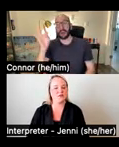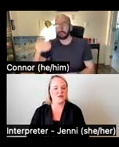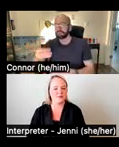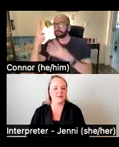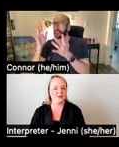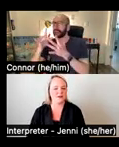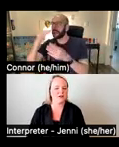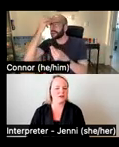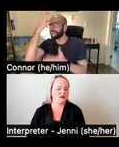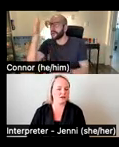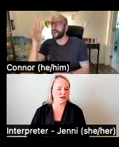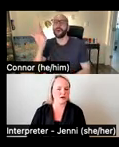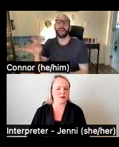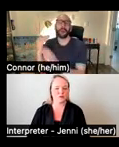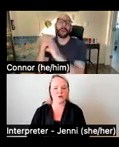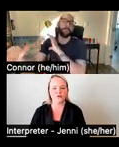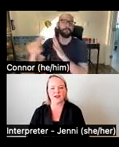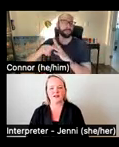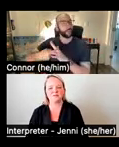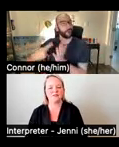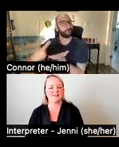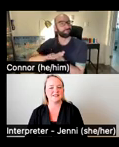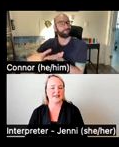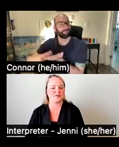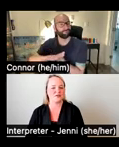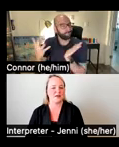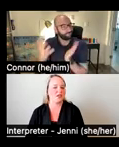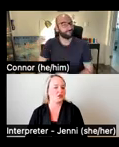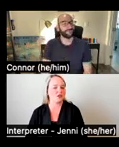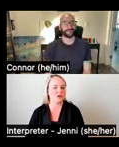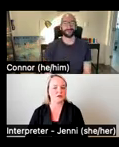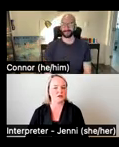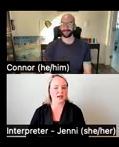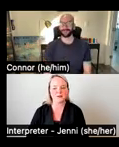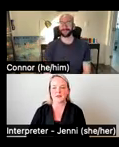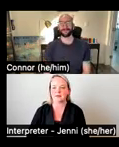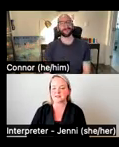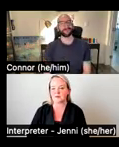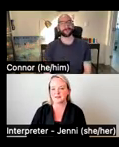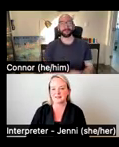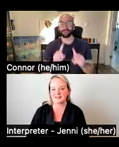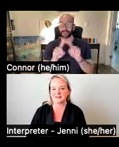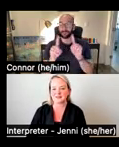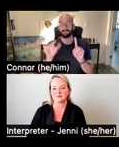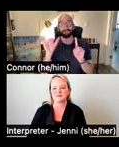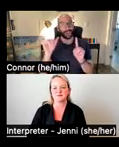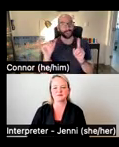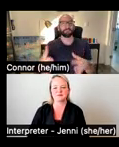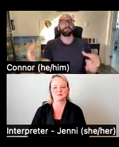Yeah, so maybe later on, I'll check out their profile, just get that information and start a little chat with them and see where that